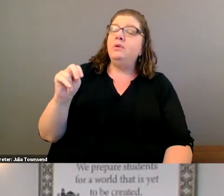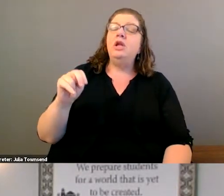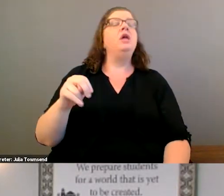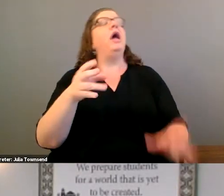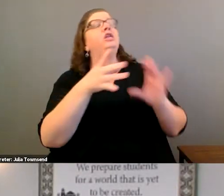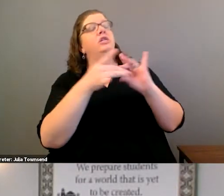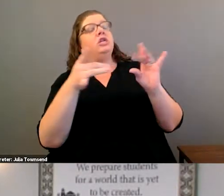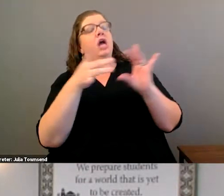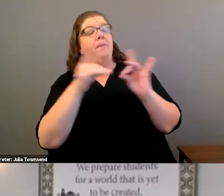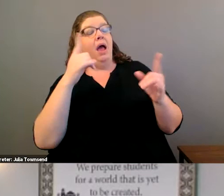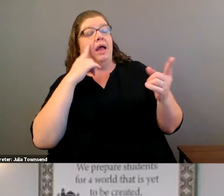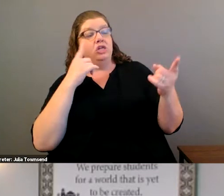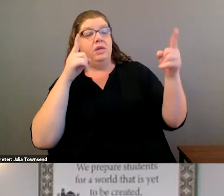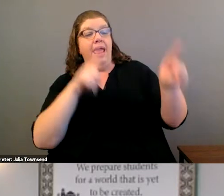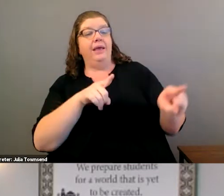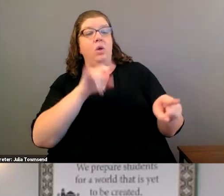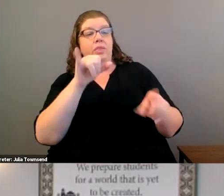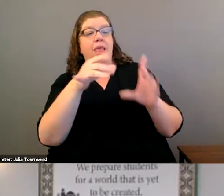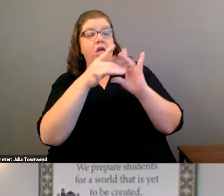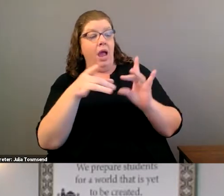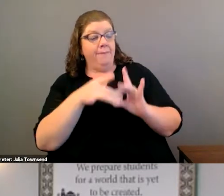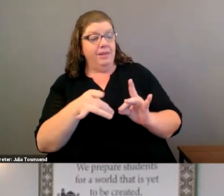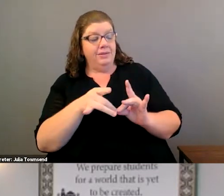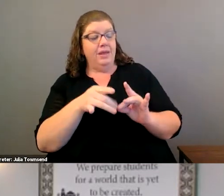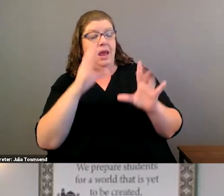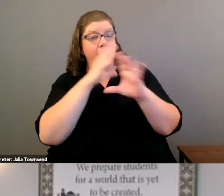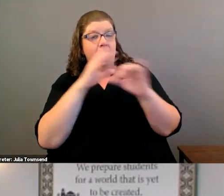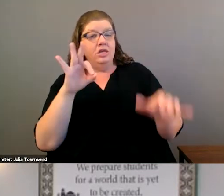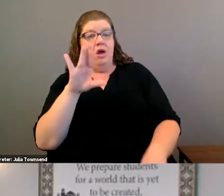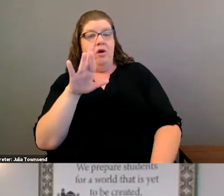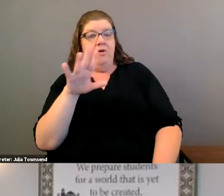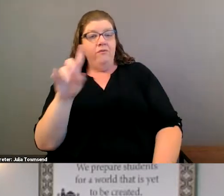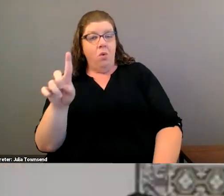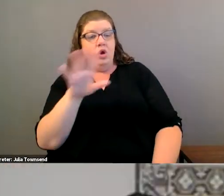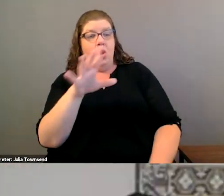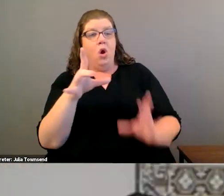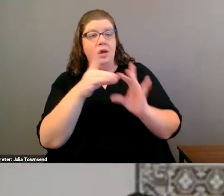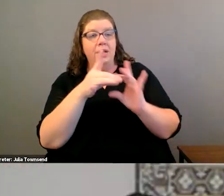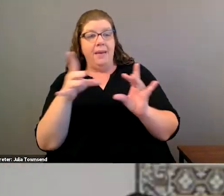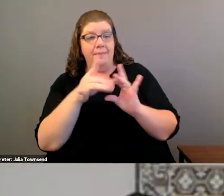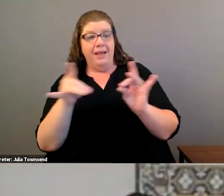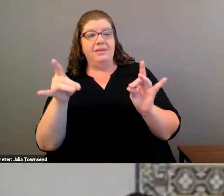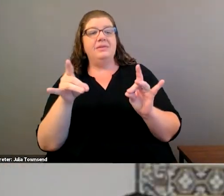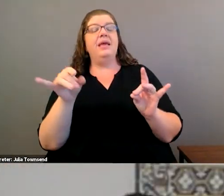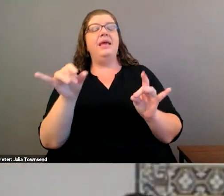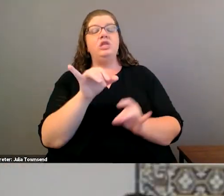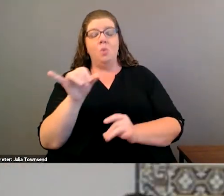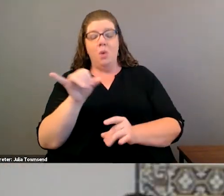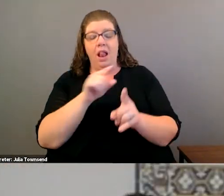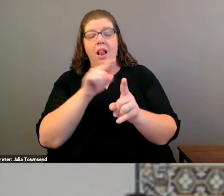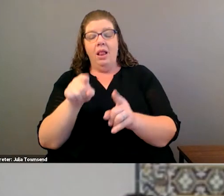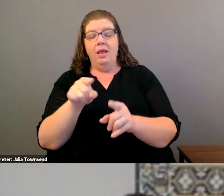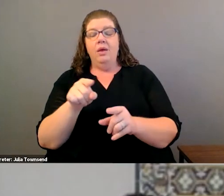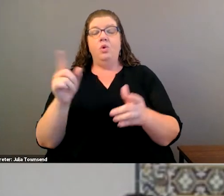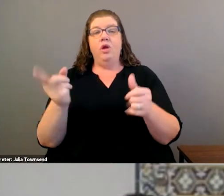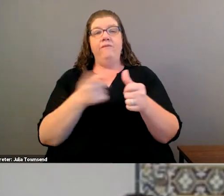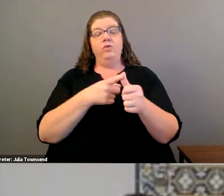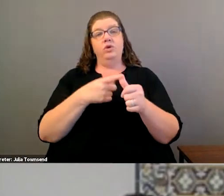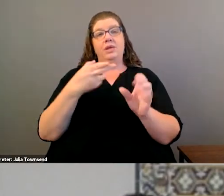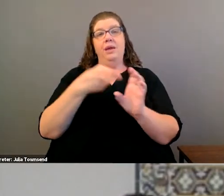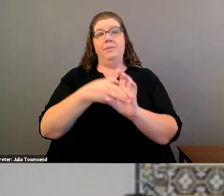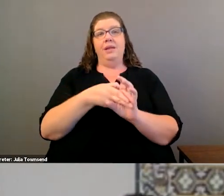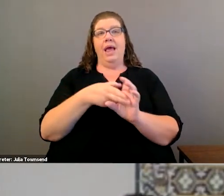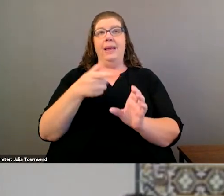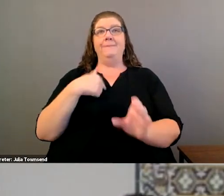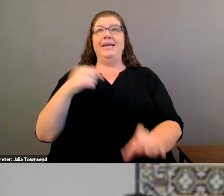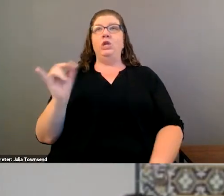also echo the comments of President Ford and your comments, John, as well. And when I first came on, it was like it was a Me Too